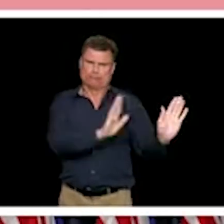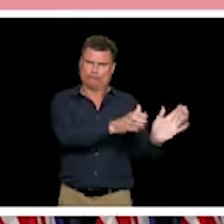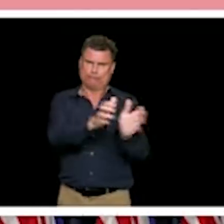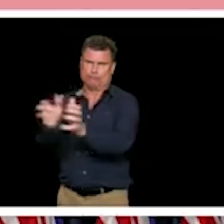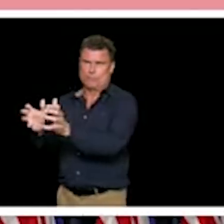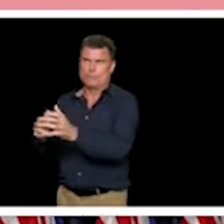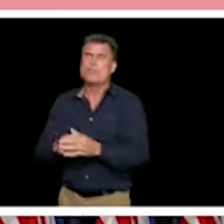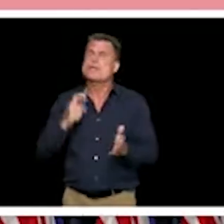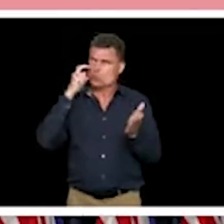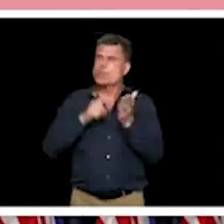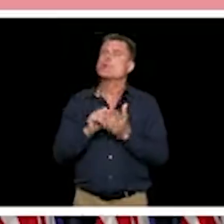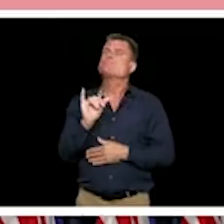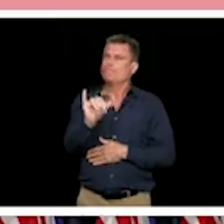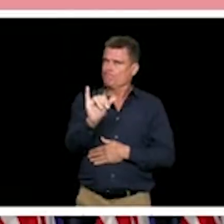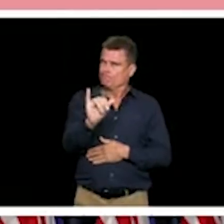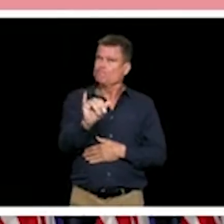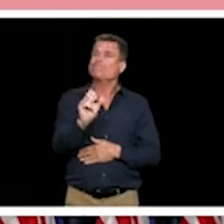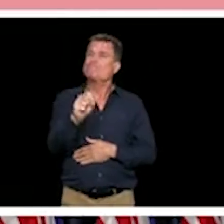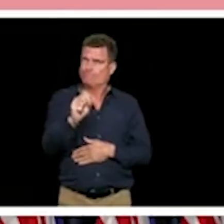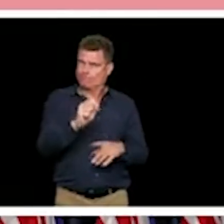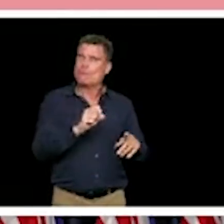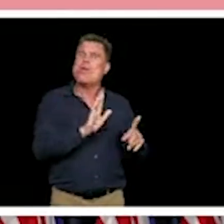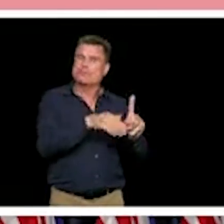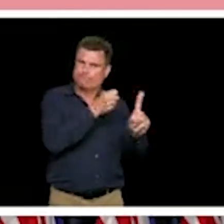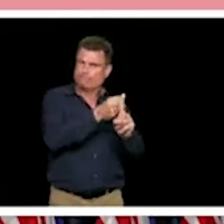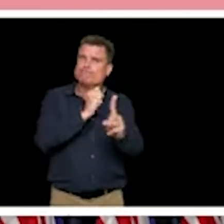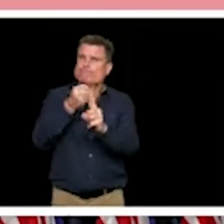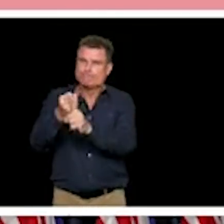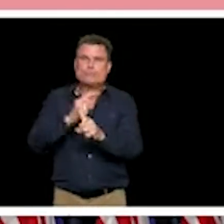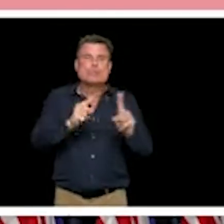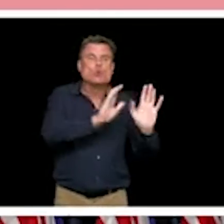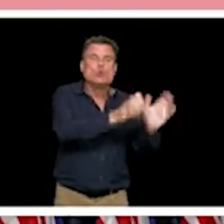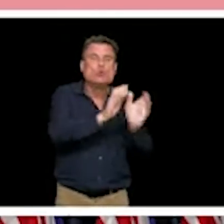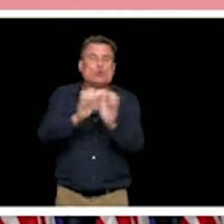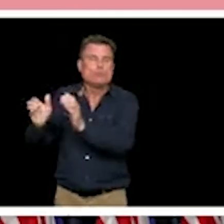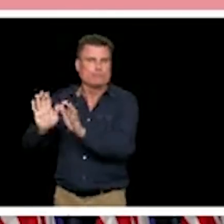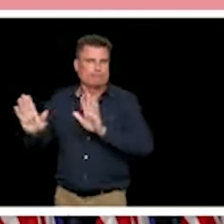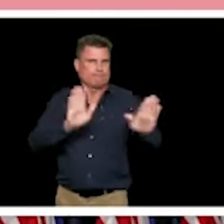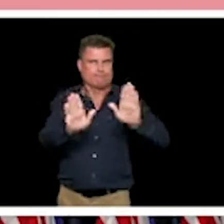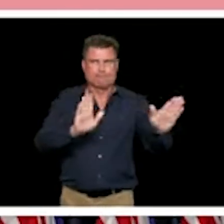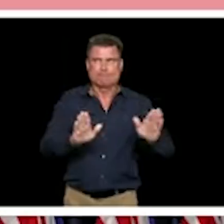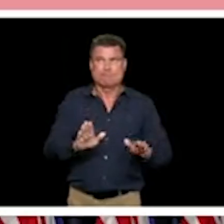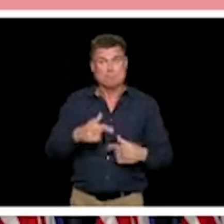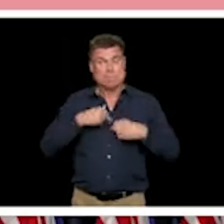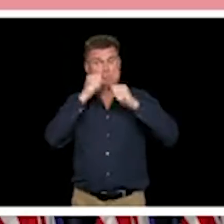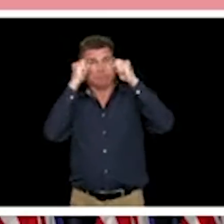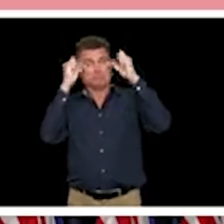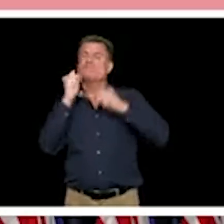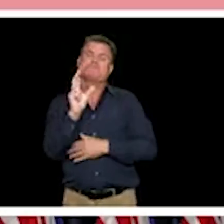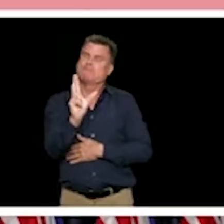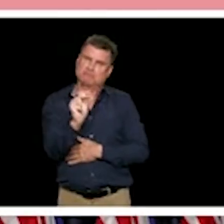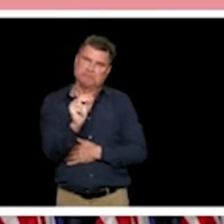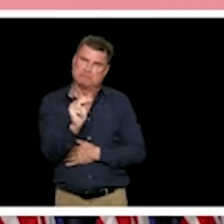this survey. And as we can see, there was a differential impact on racialized populations in British